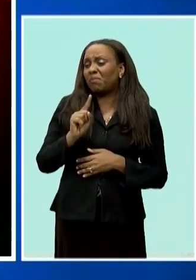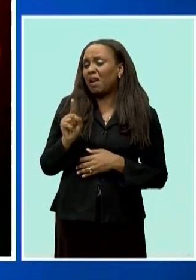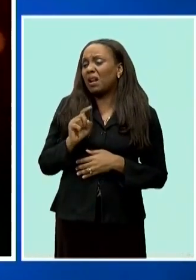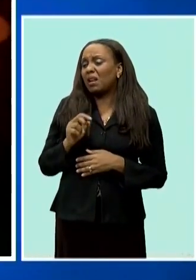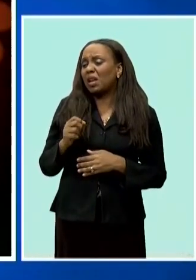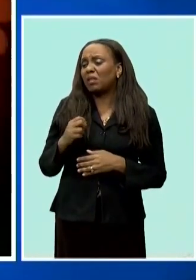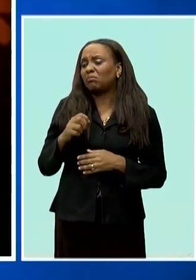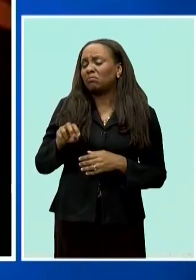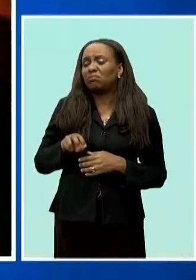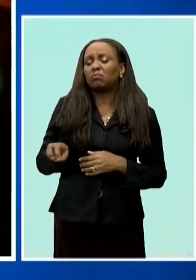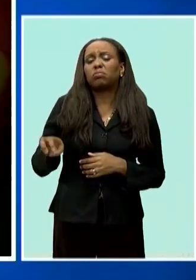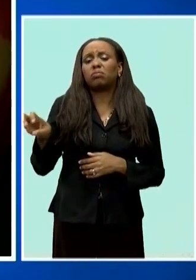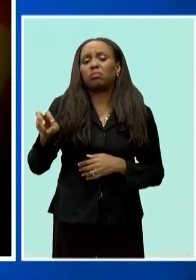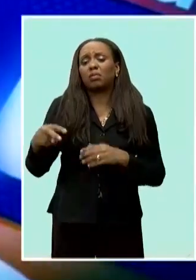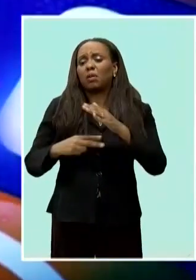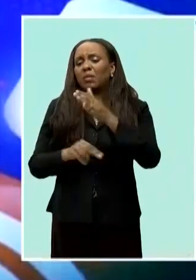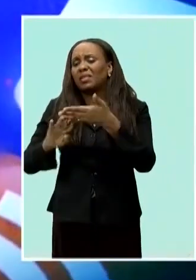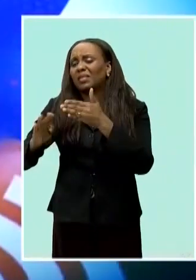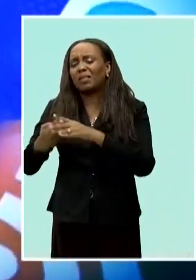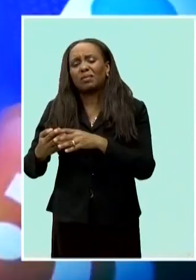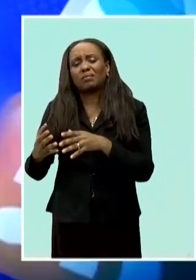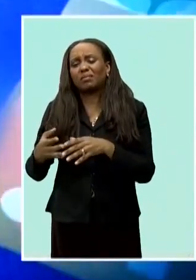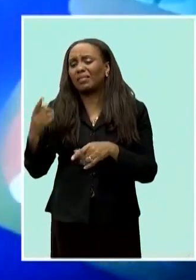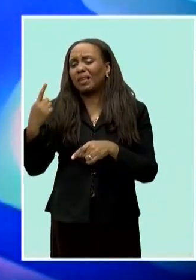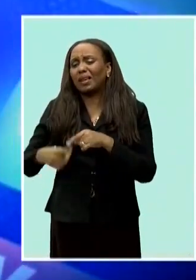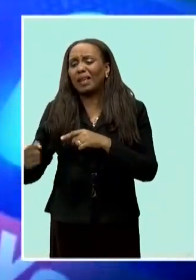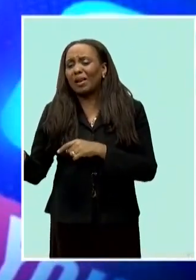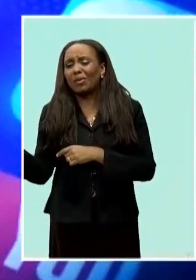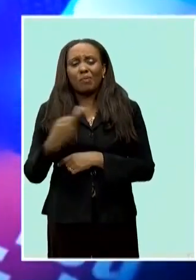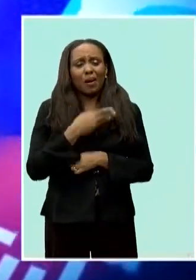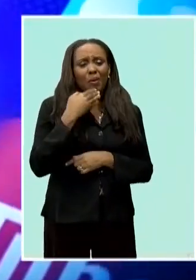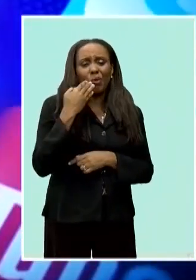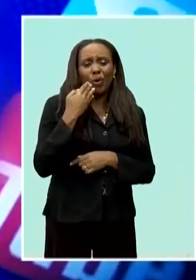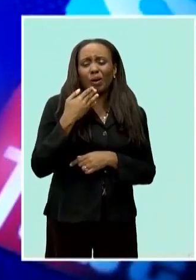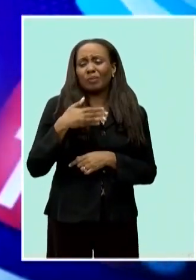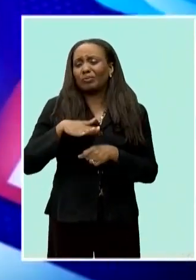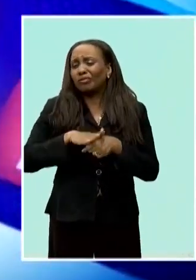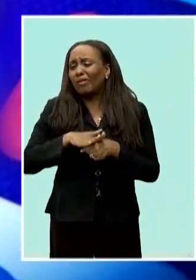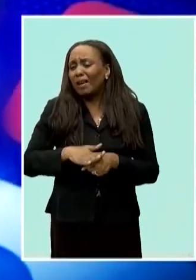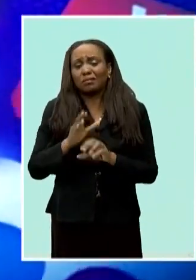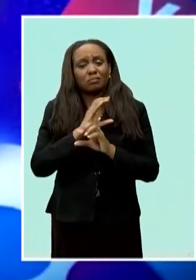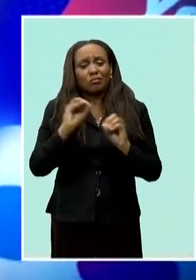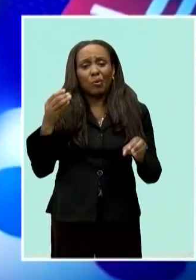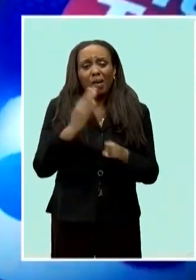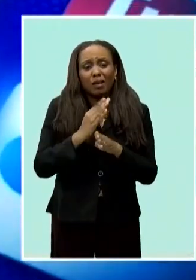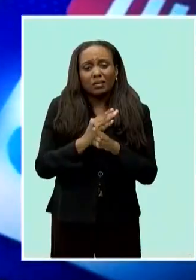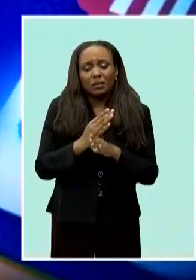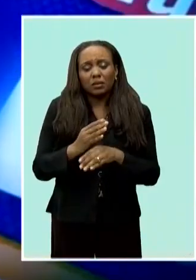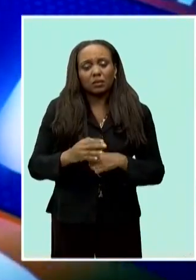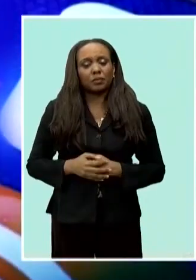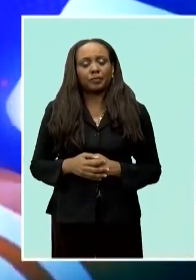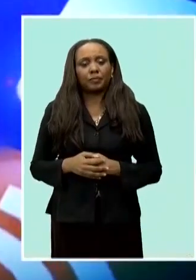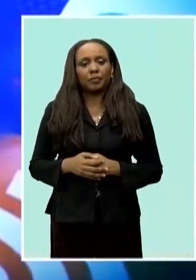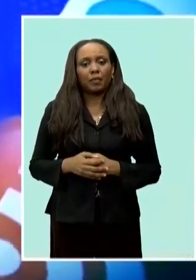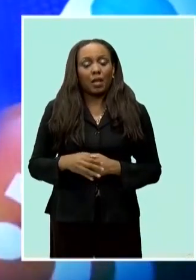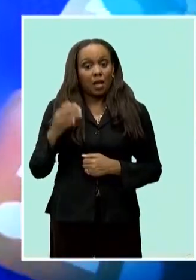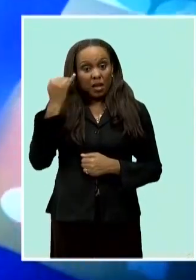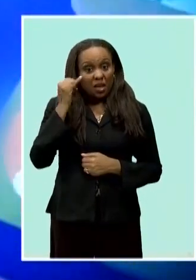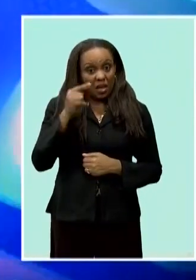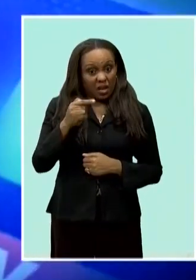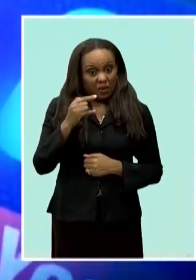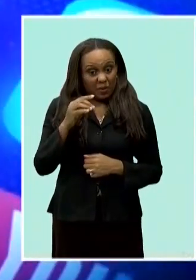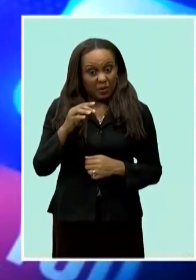that it doesn't make sense that people still have to wait hours to get home or work. Debbie Brown believes Prime Minister Motley is trying her best to